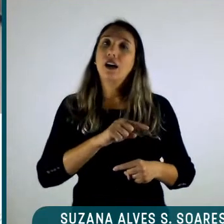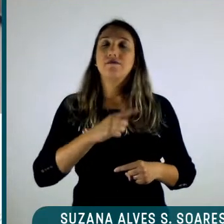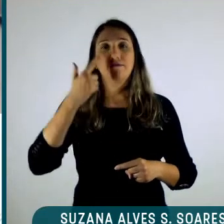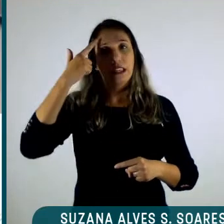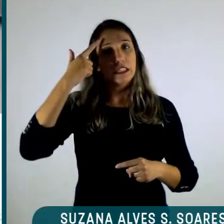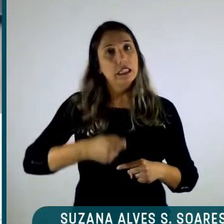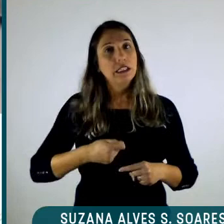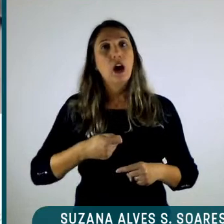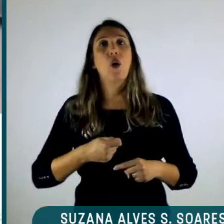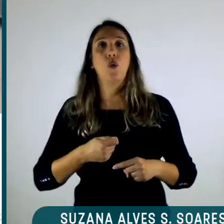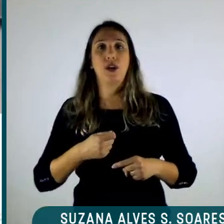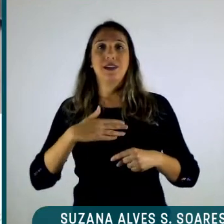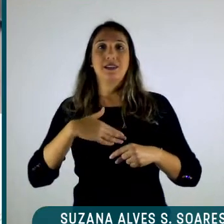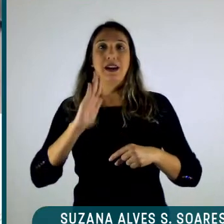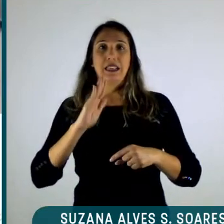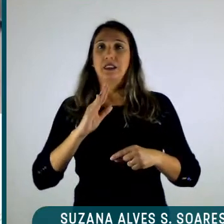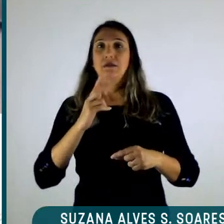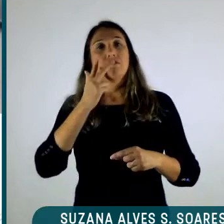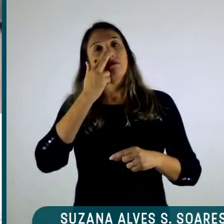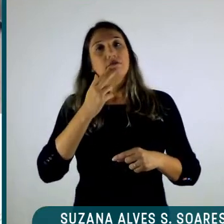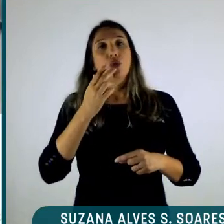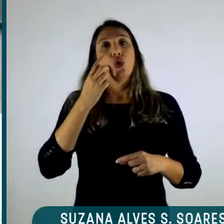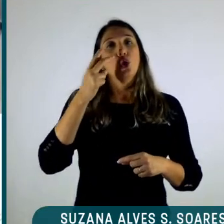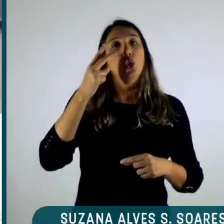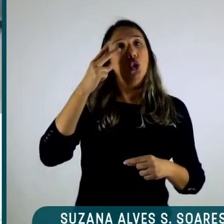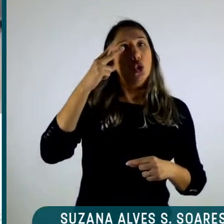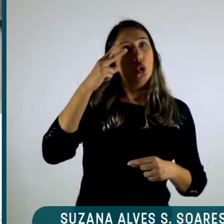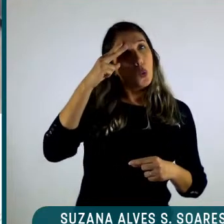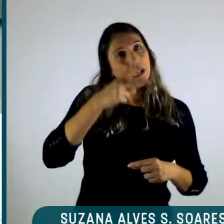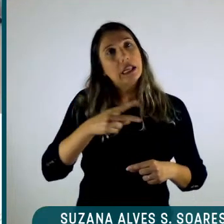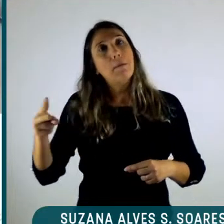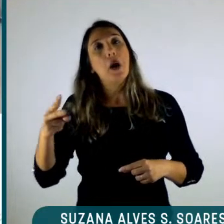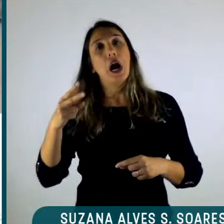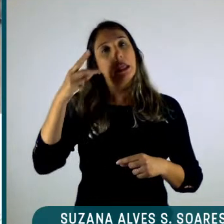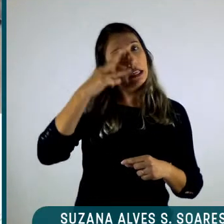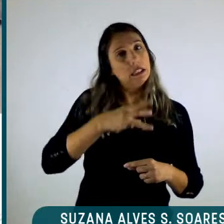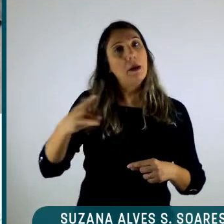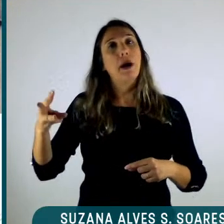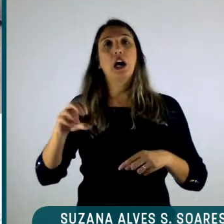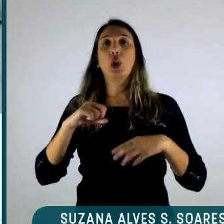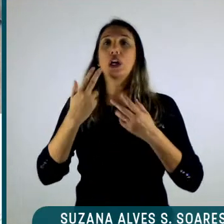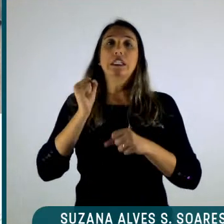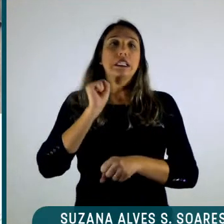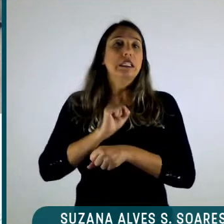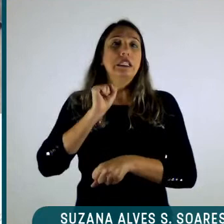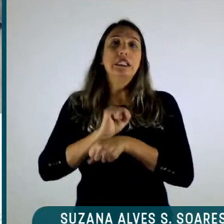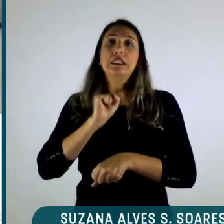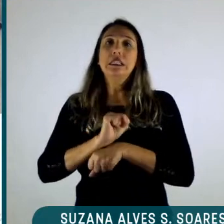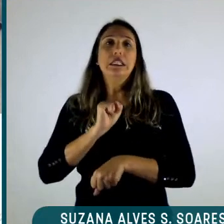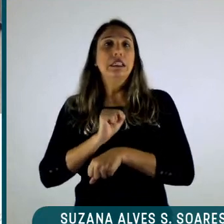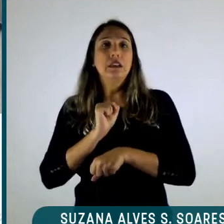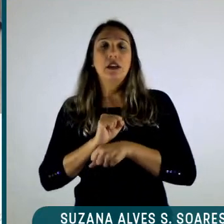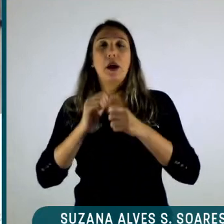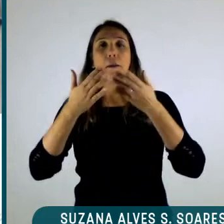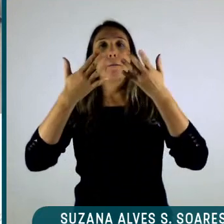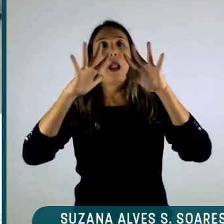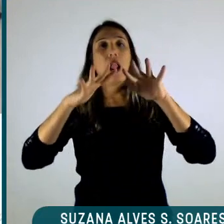Political decision, we have to be other 2 or 3 weeks